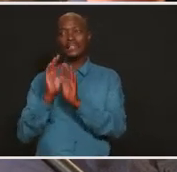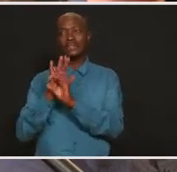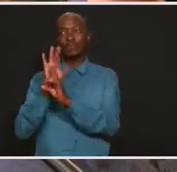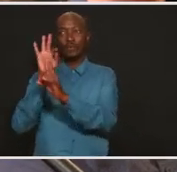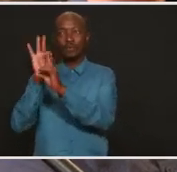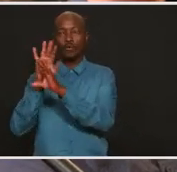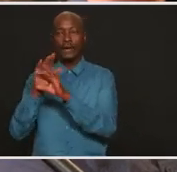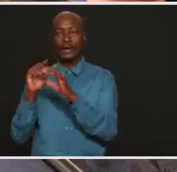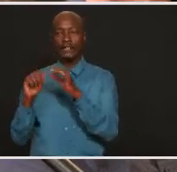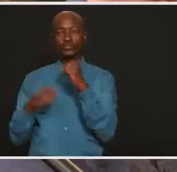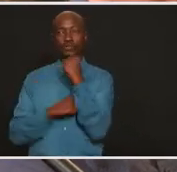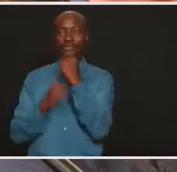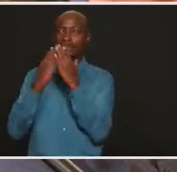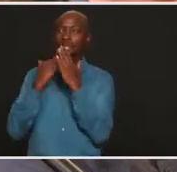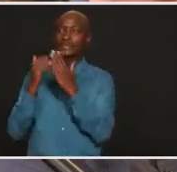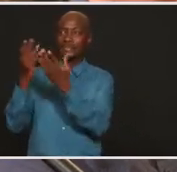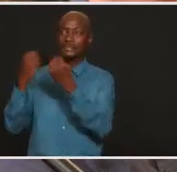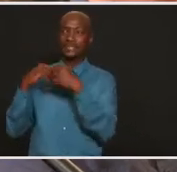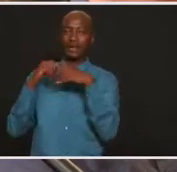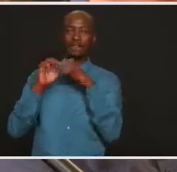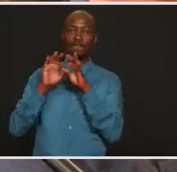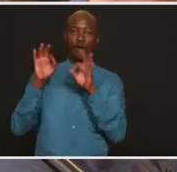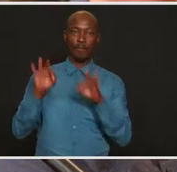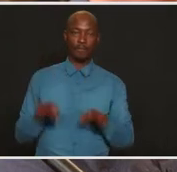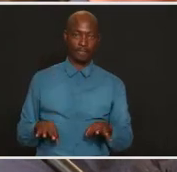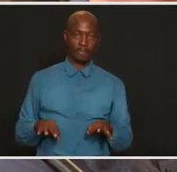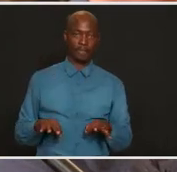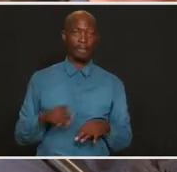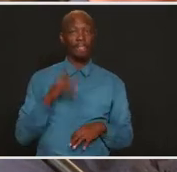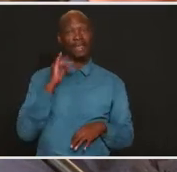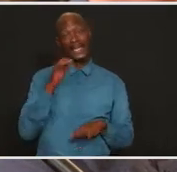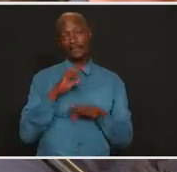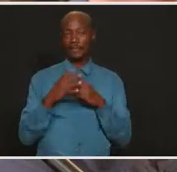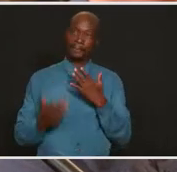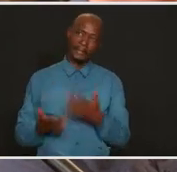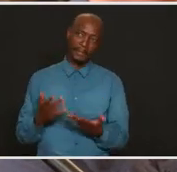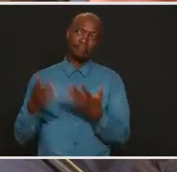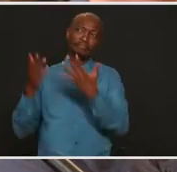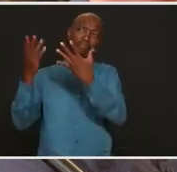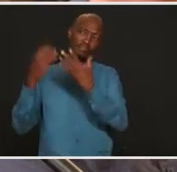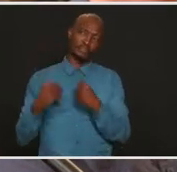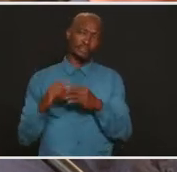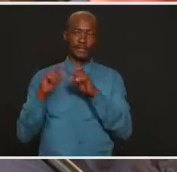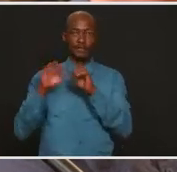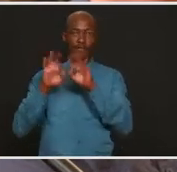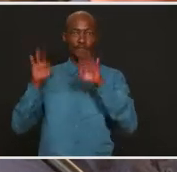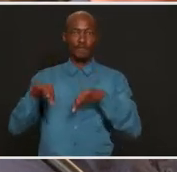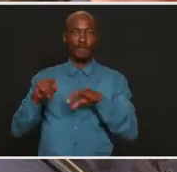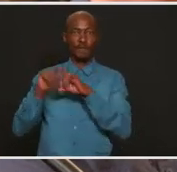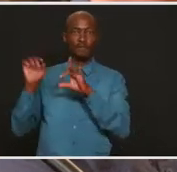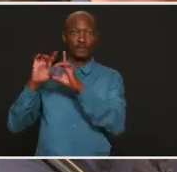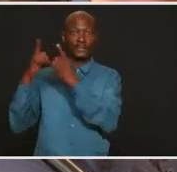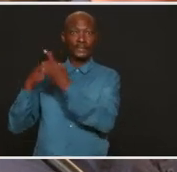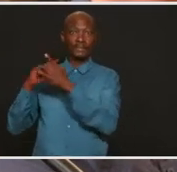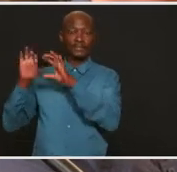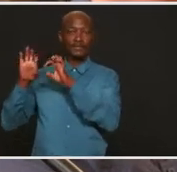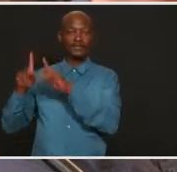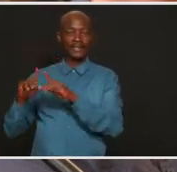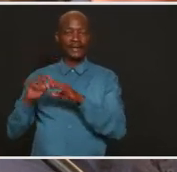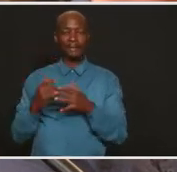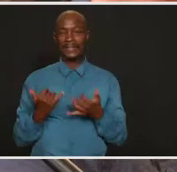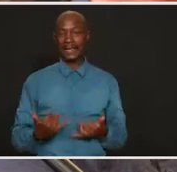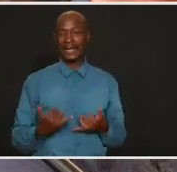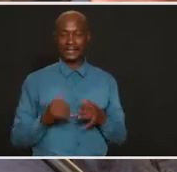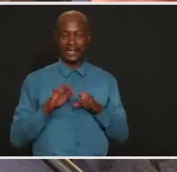correct office but even if we could have acquired a form current registration requirements